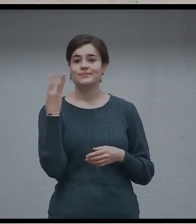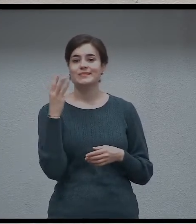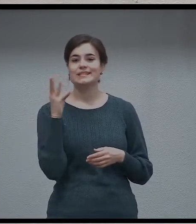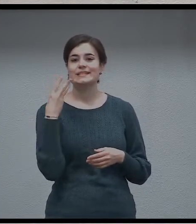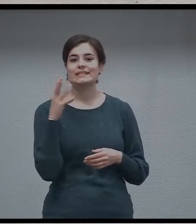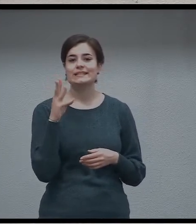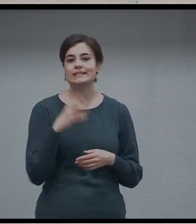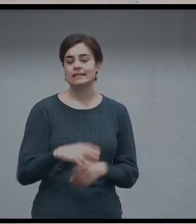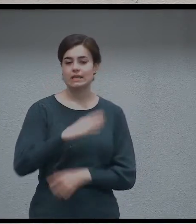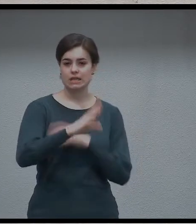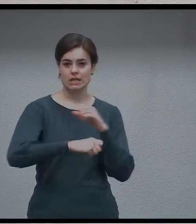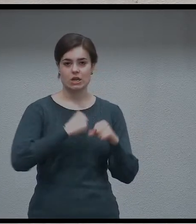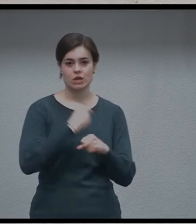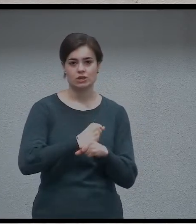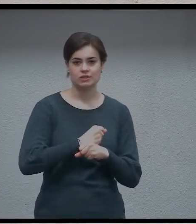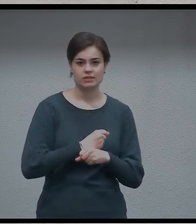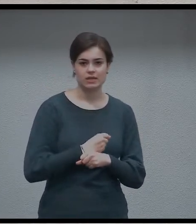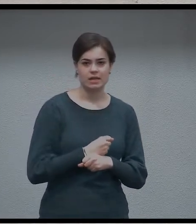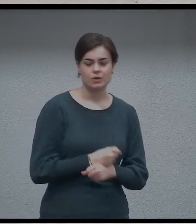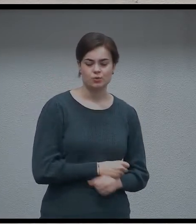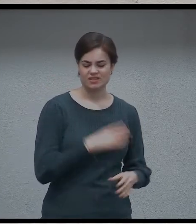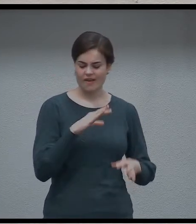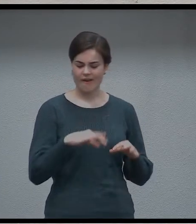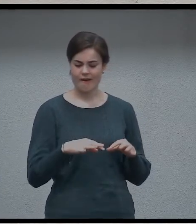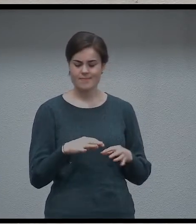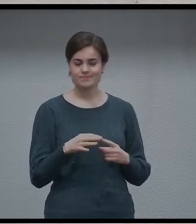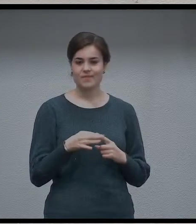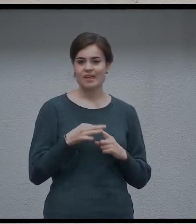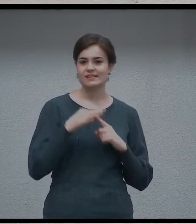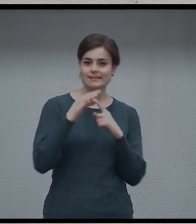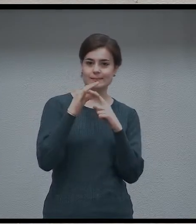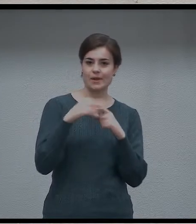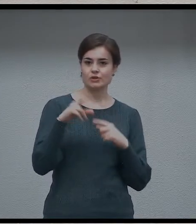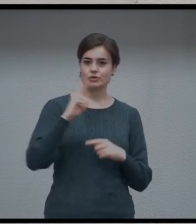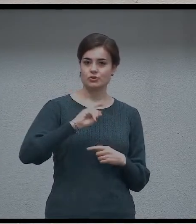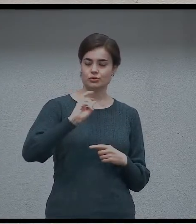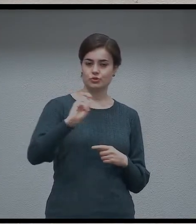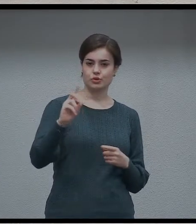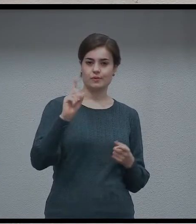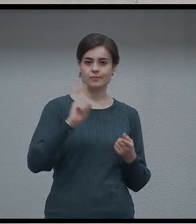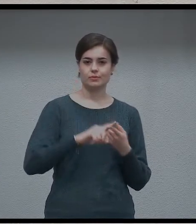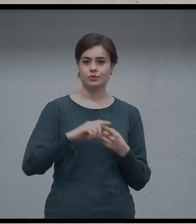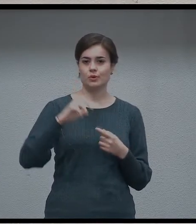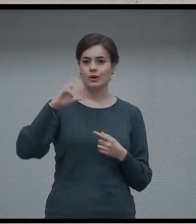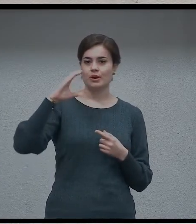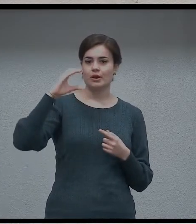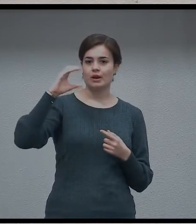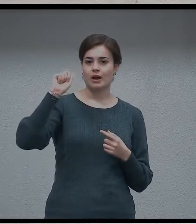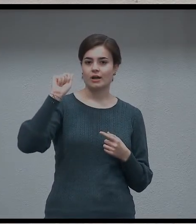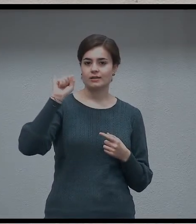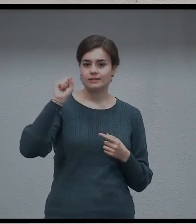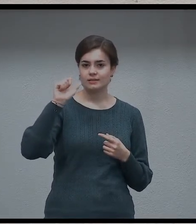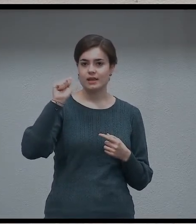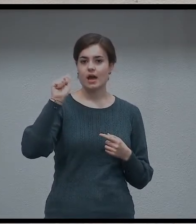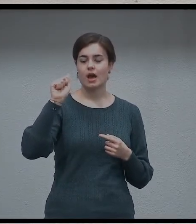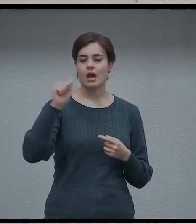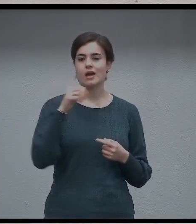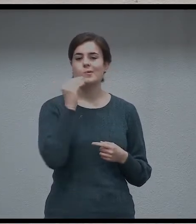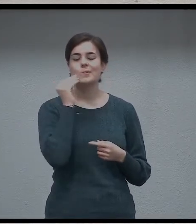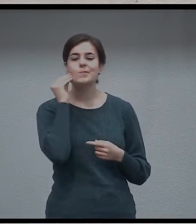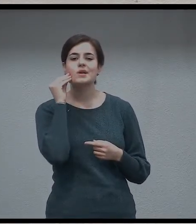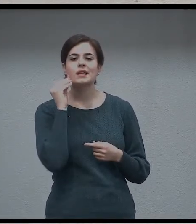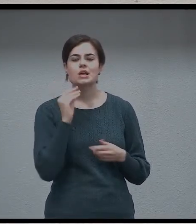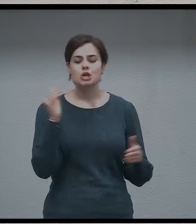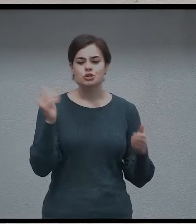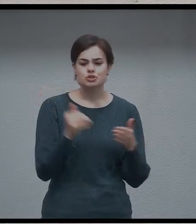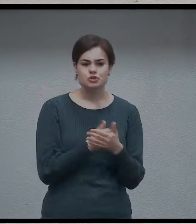was a very unique trip to Casa. It was just so many new things that I had never experienced,